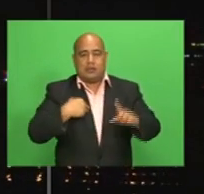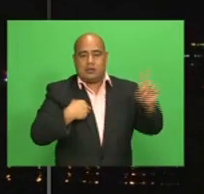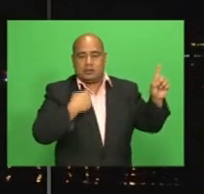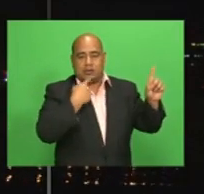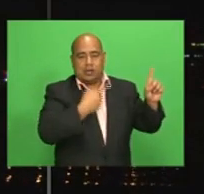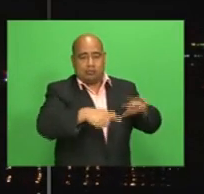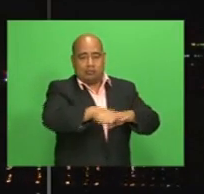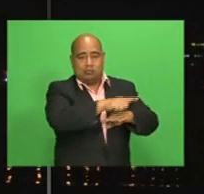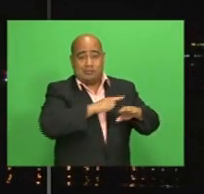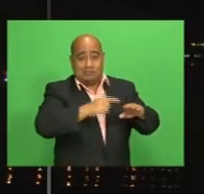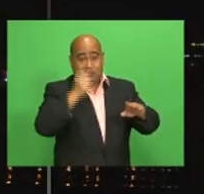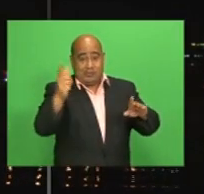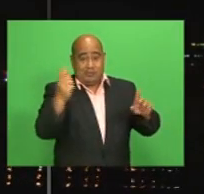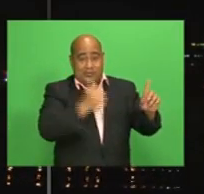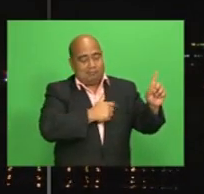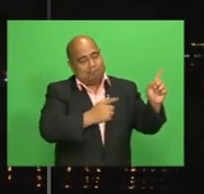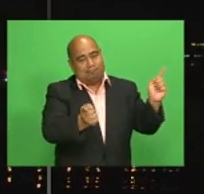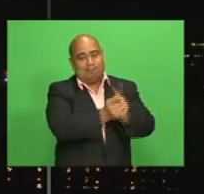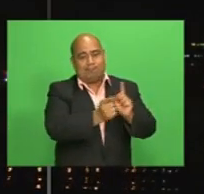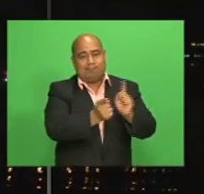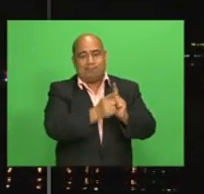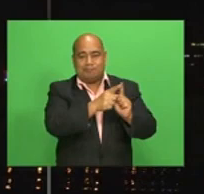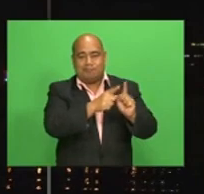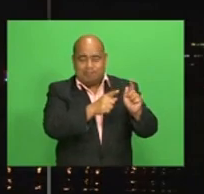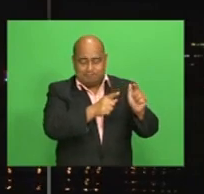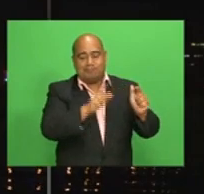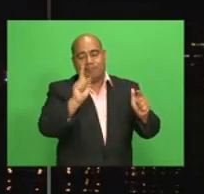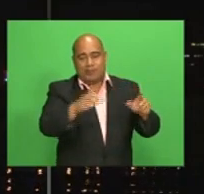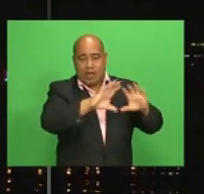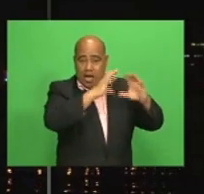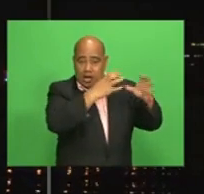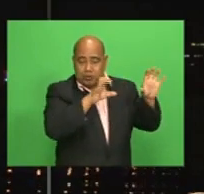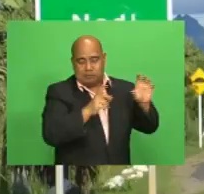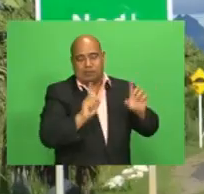meeting with Nadi ratepayers today. Felipe Naikaso has more.